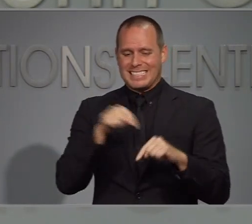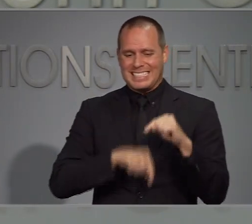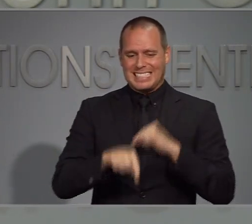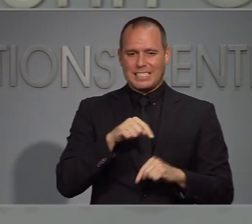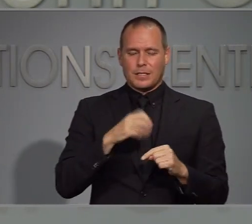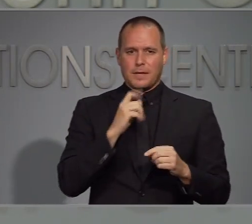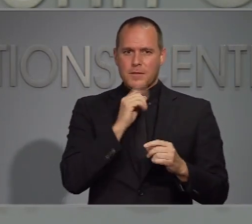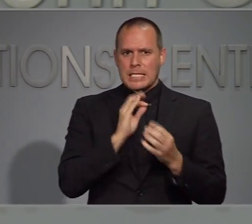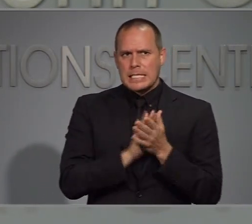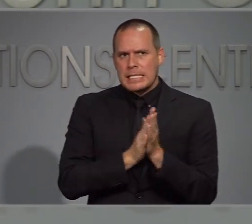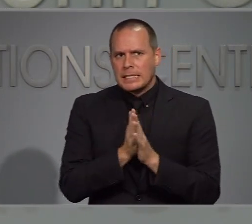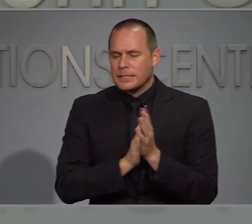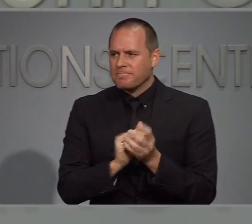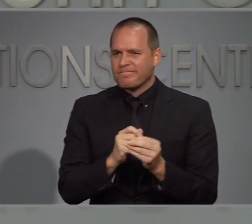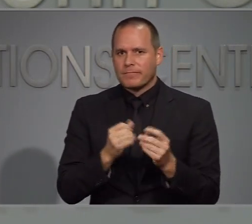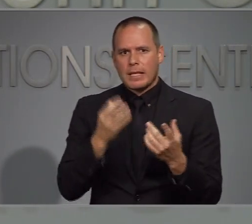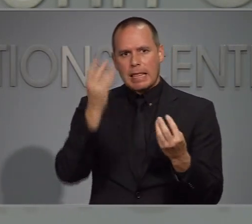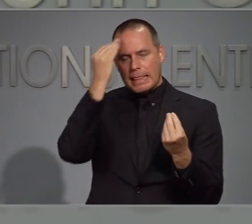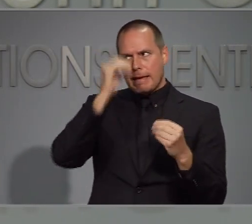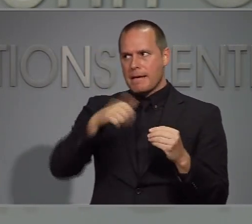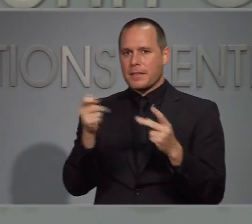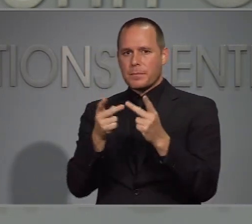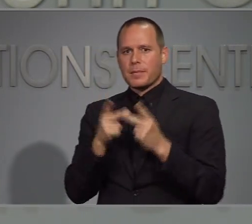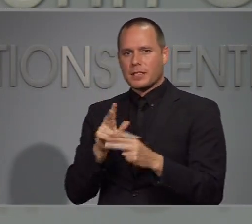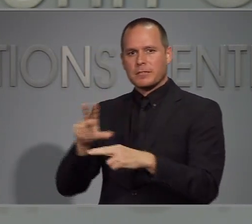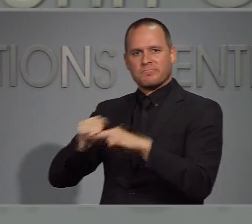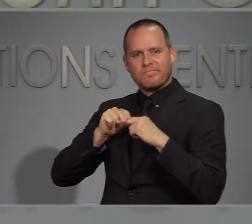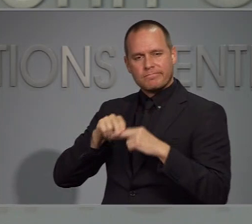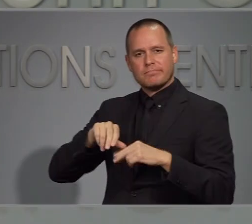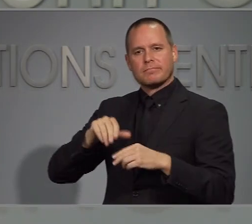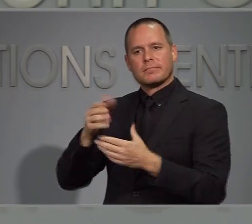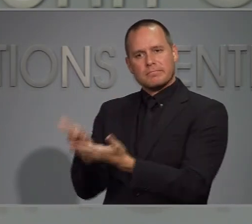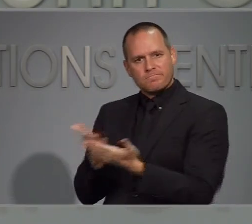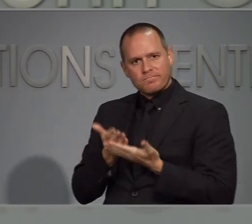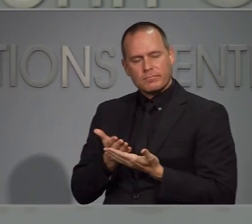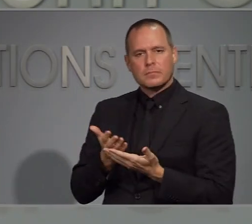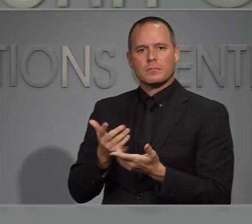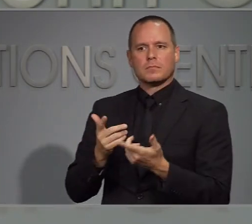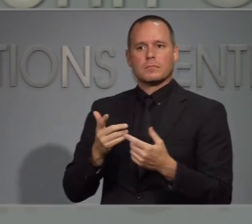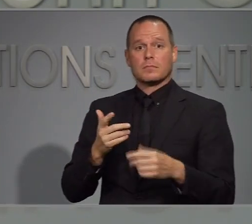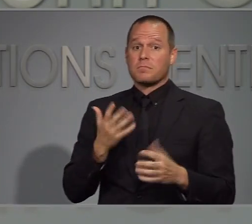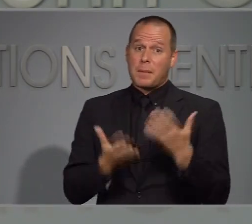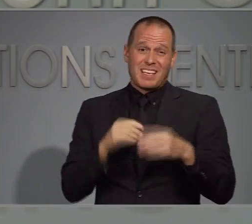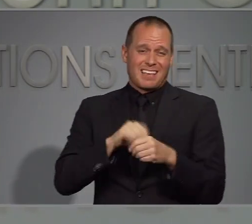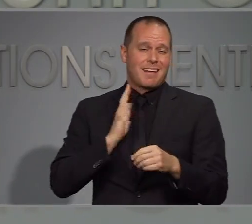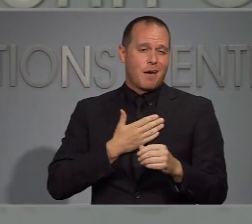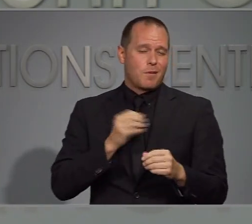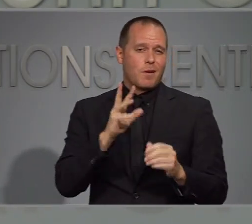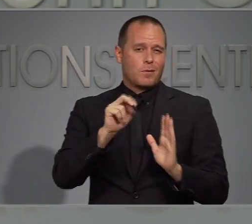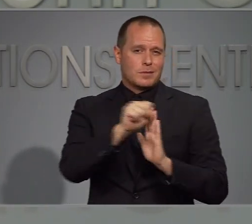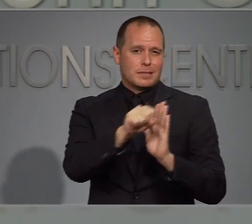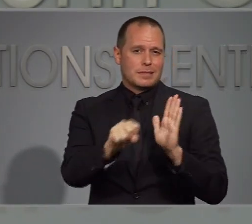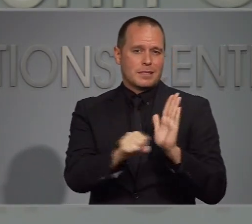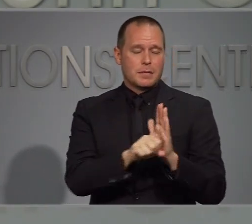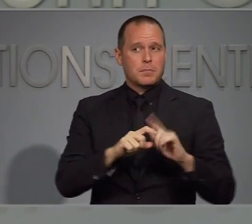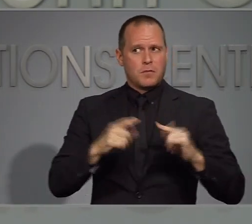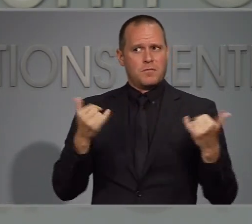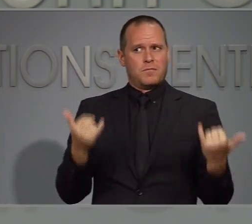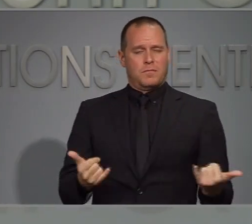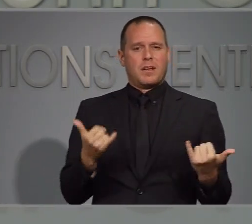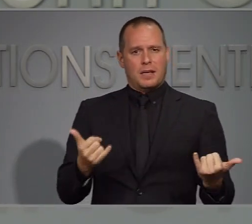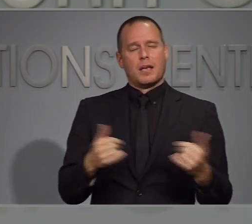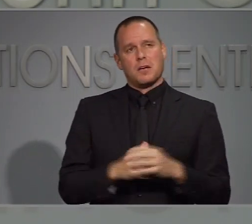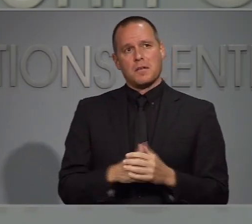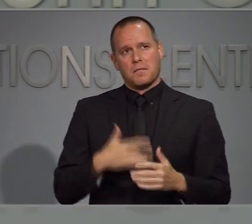our pencils and look at other places that we can draw resources within our own state. But at this time, I would say that we're